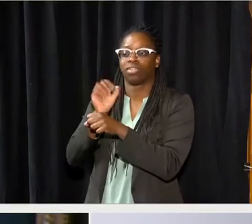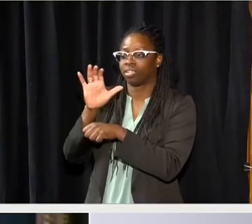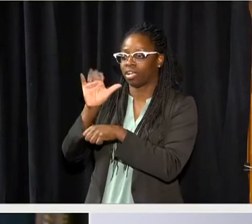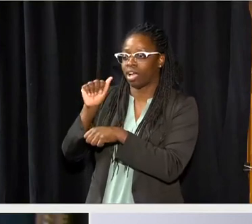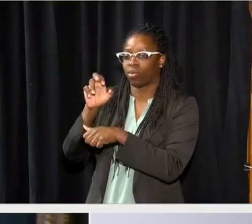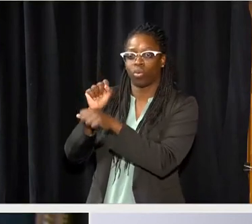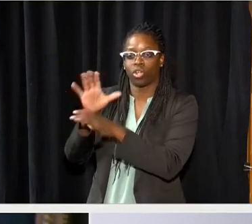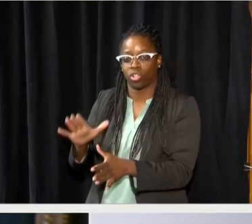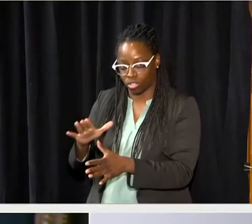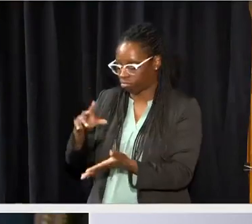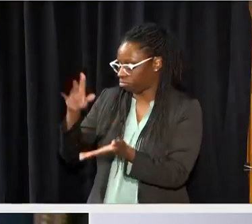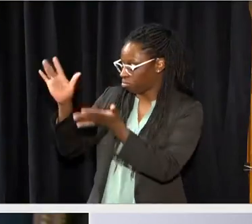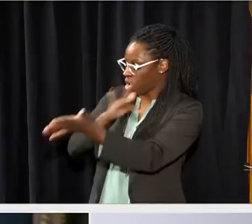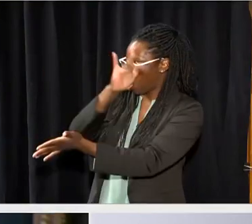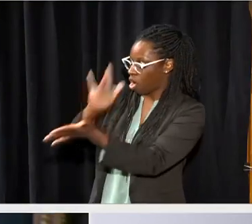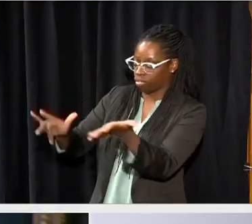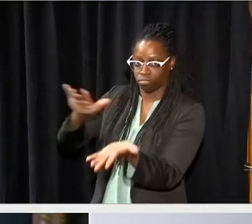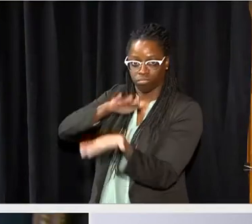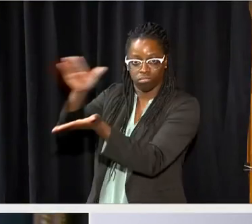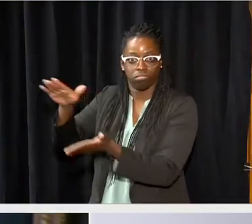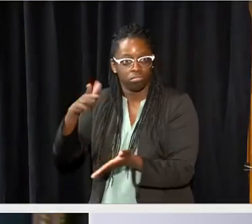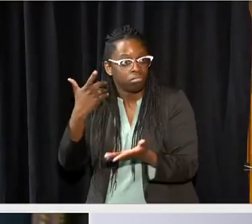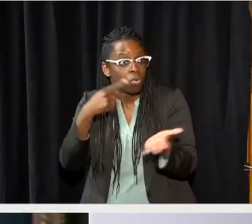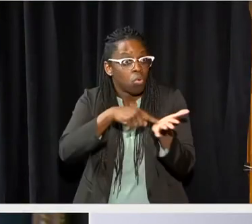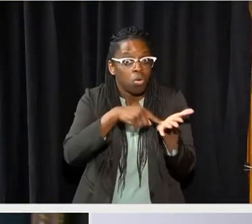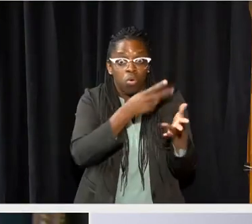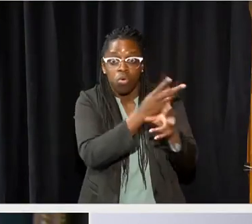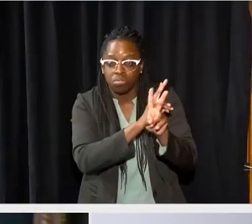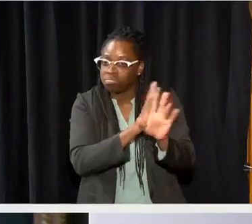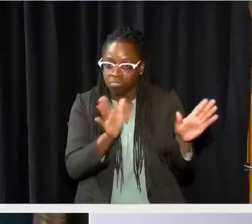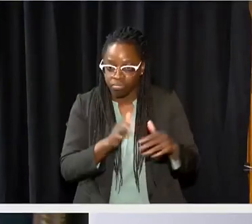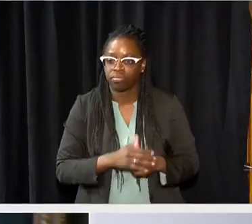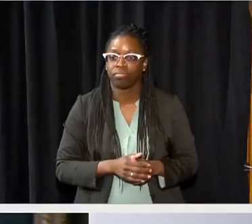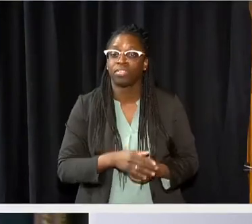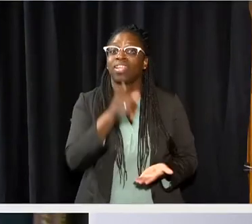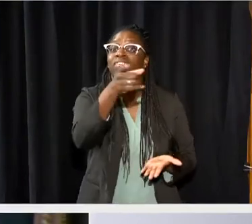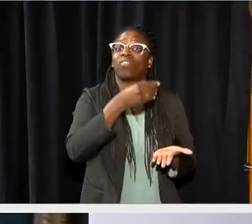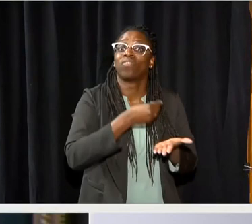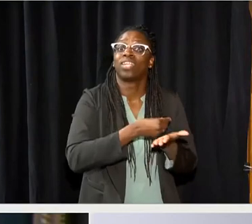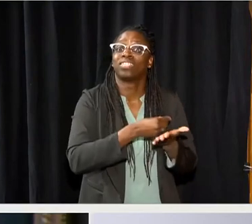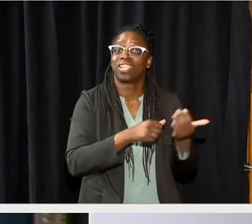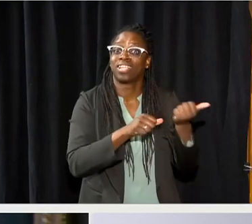We increased financial aid to make state colleges and universities more